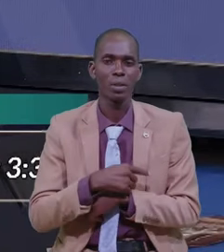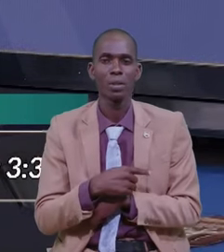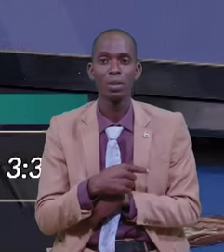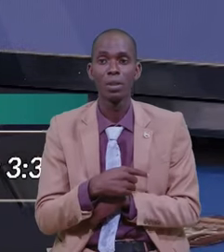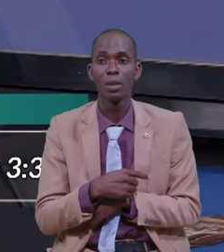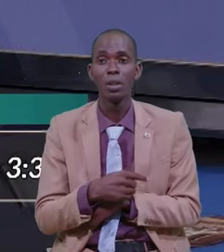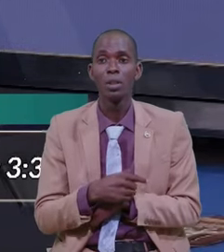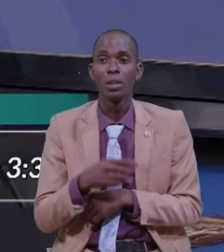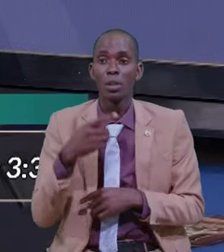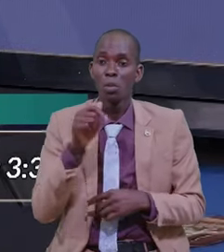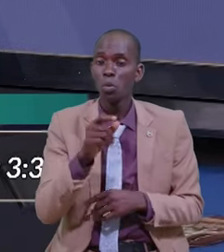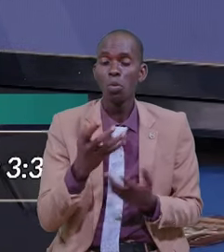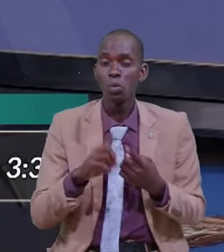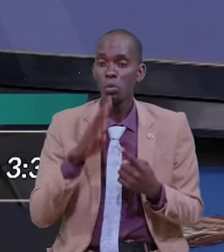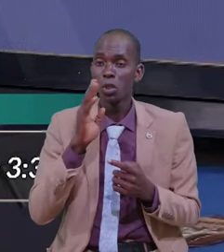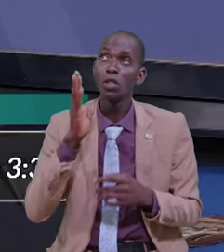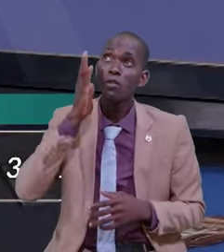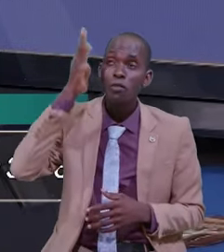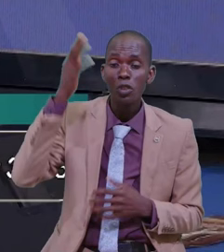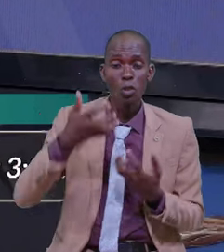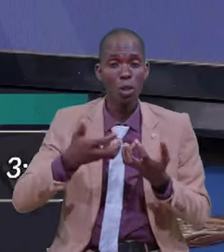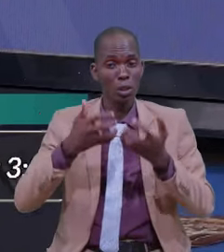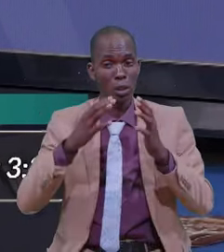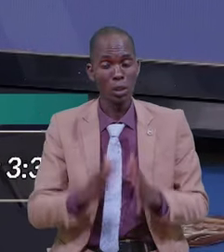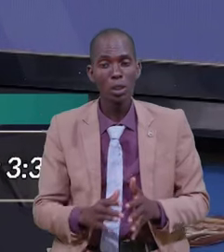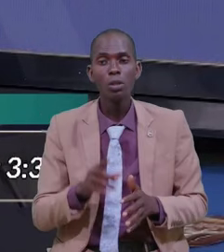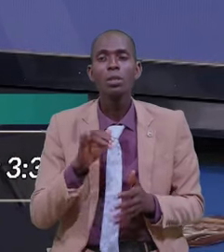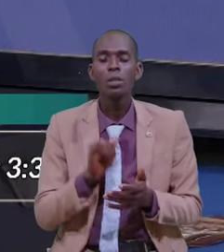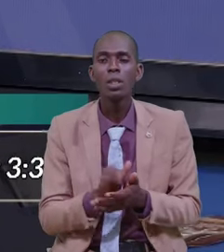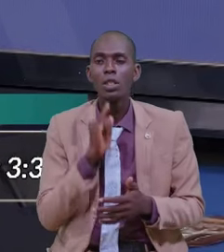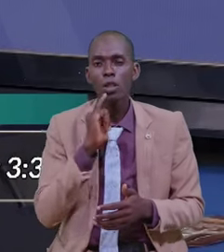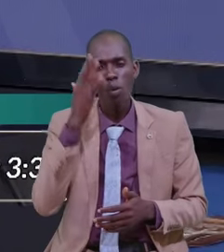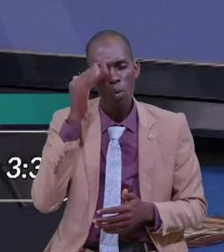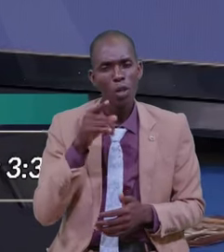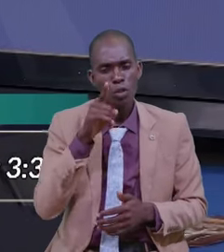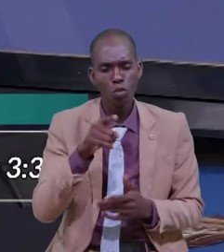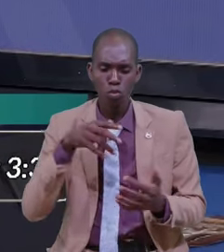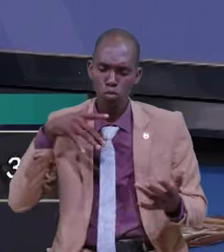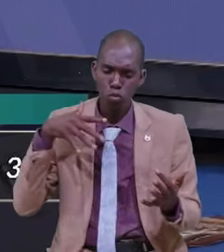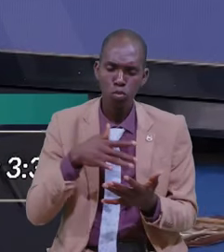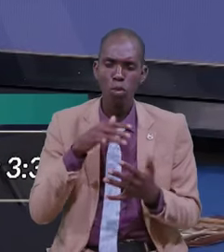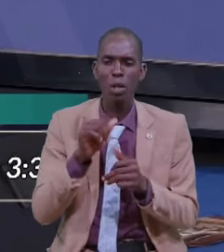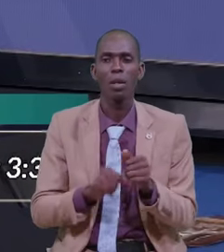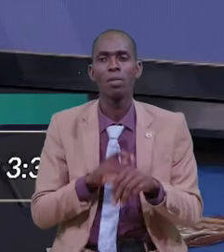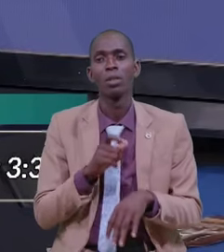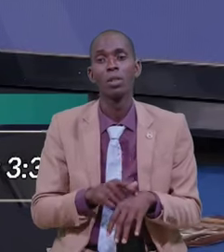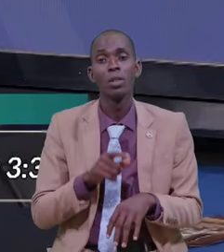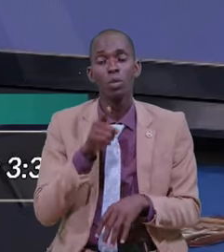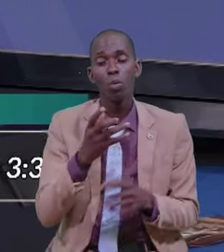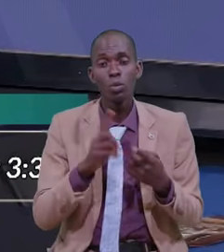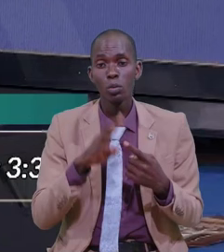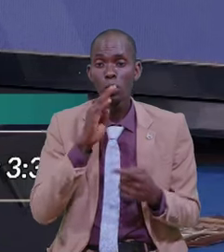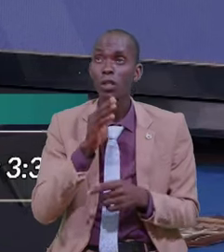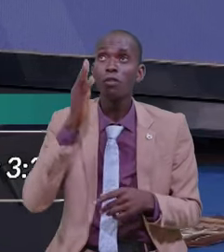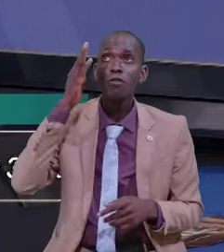future engineer will have a conviction. That's why he studies every time. A future doctor